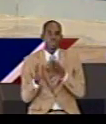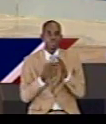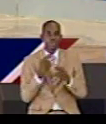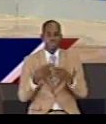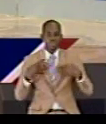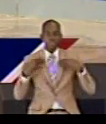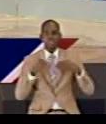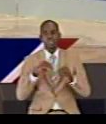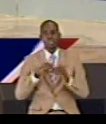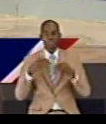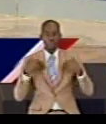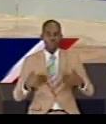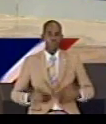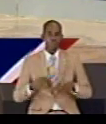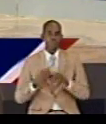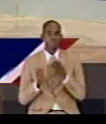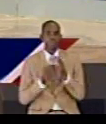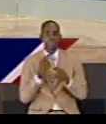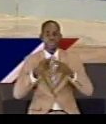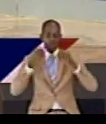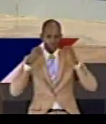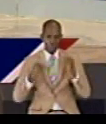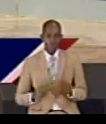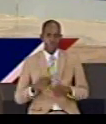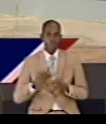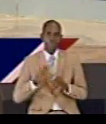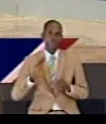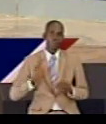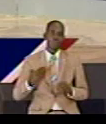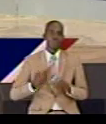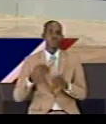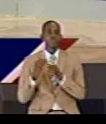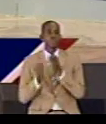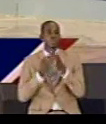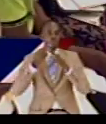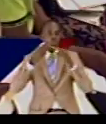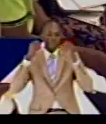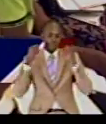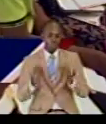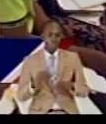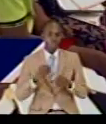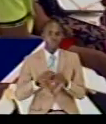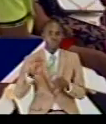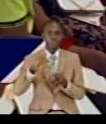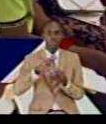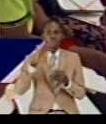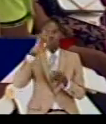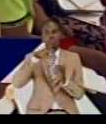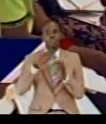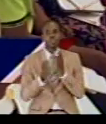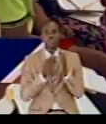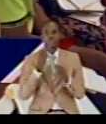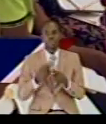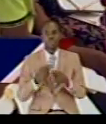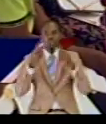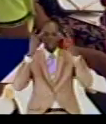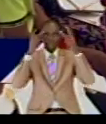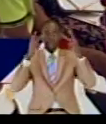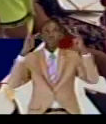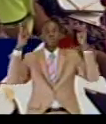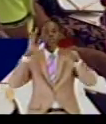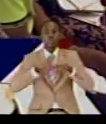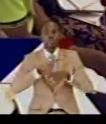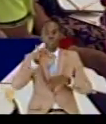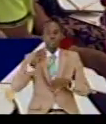in your body, strength in your soul, power in your spirit, prosperity on your